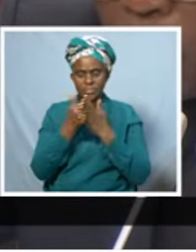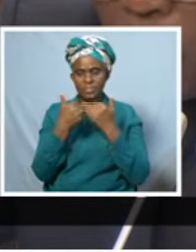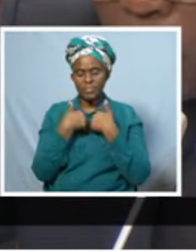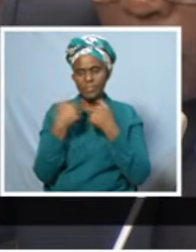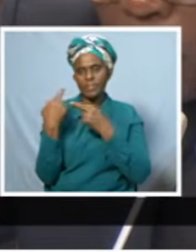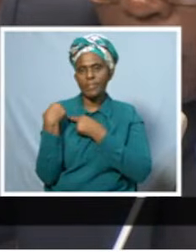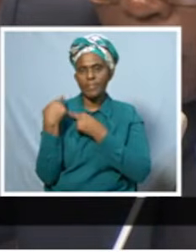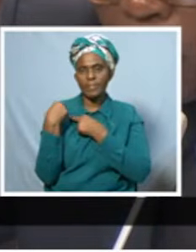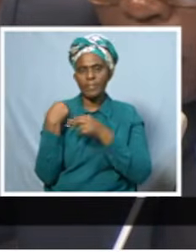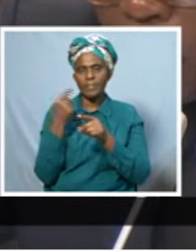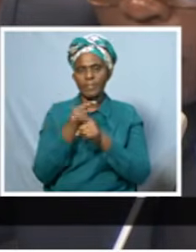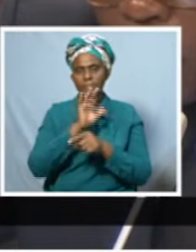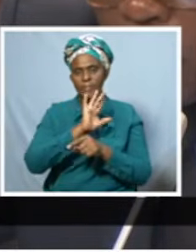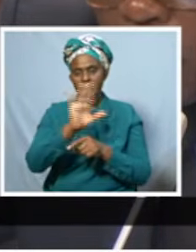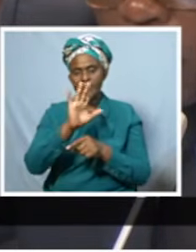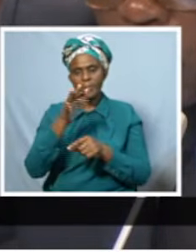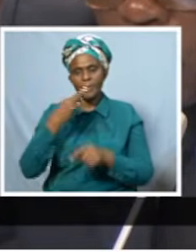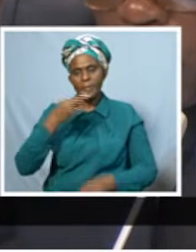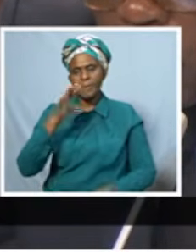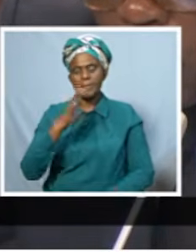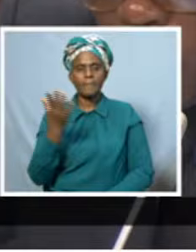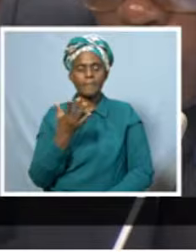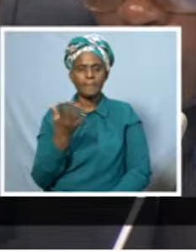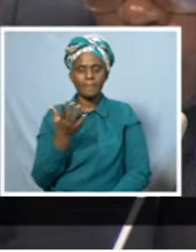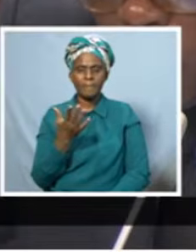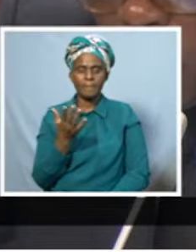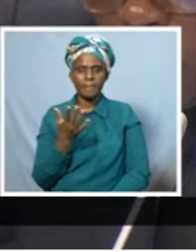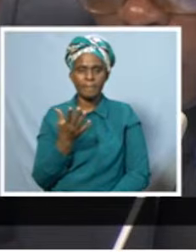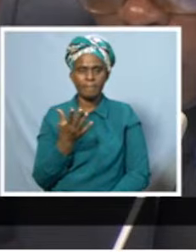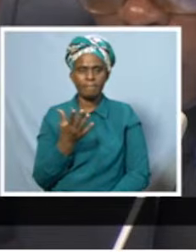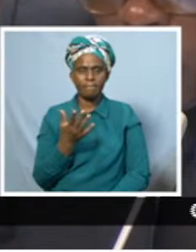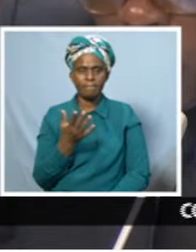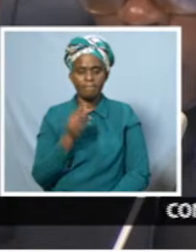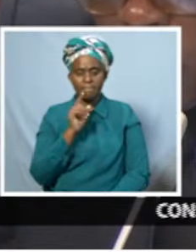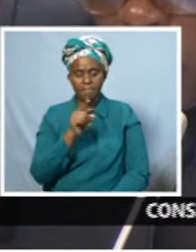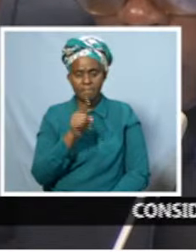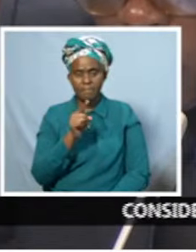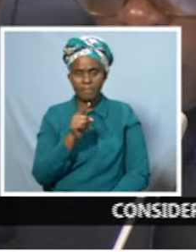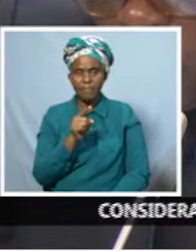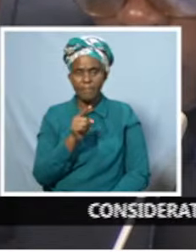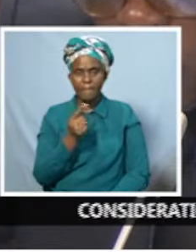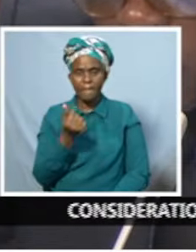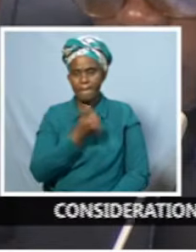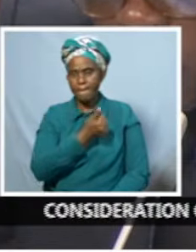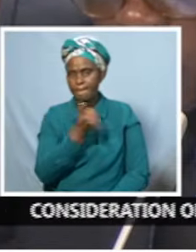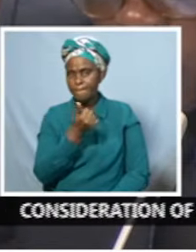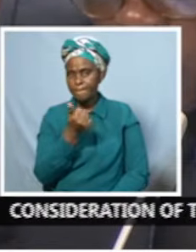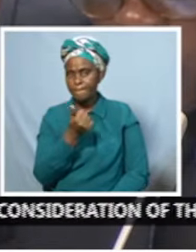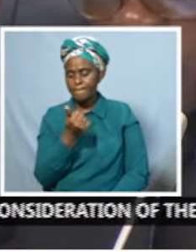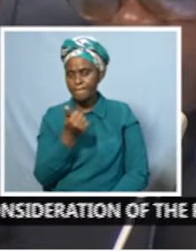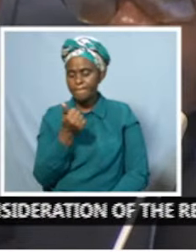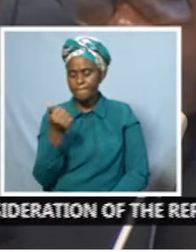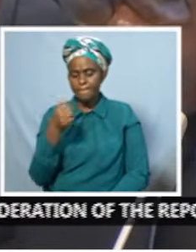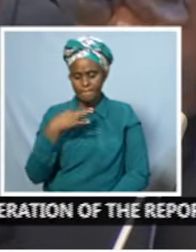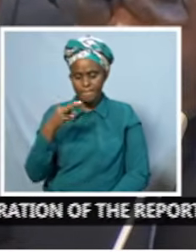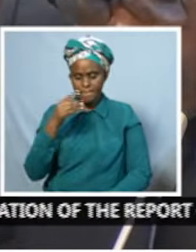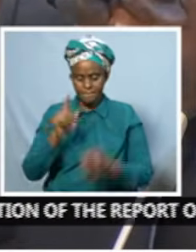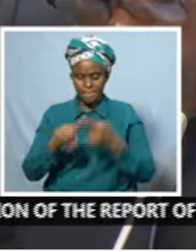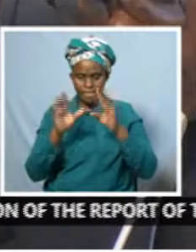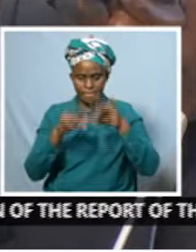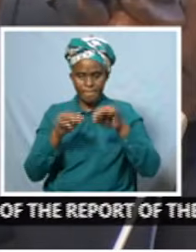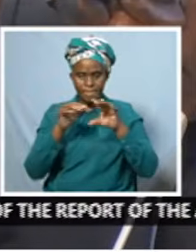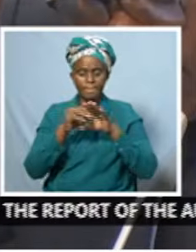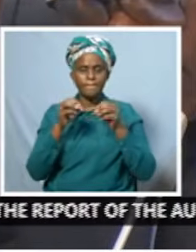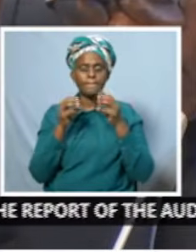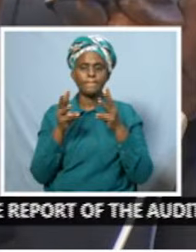from the applicants. Okay, so that forces other applicants to drop along